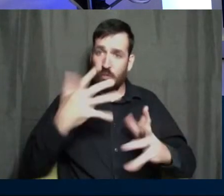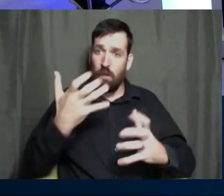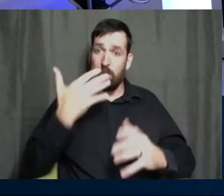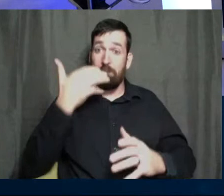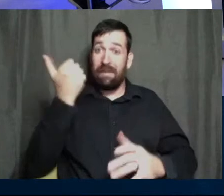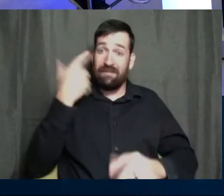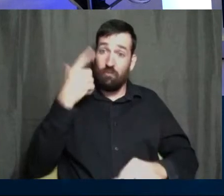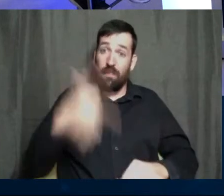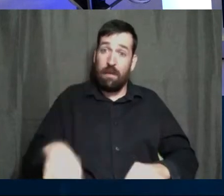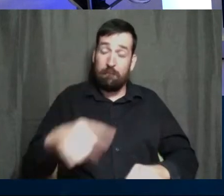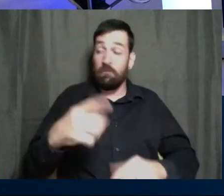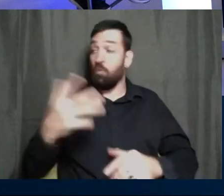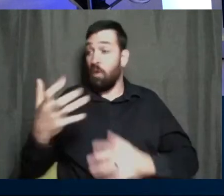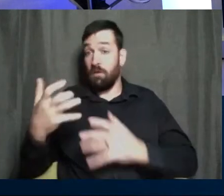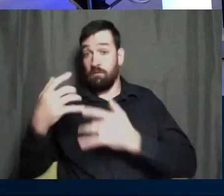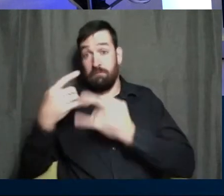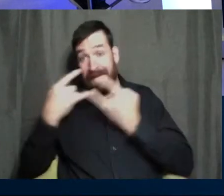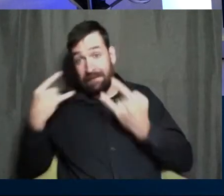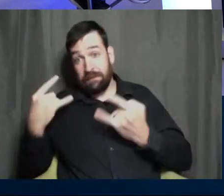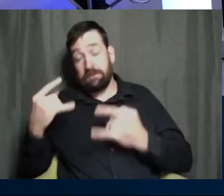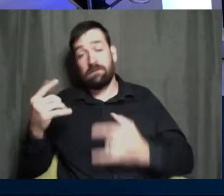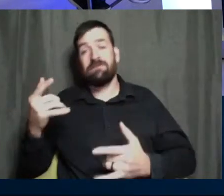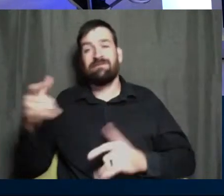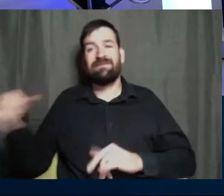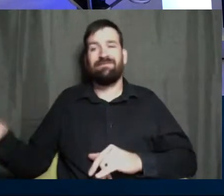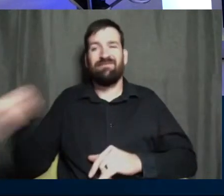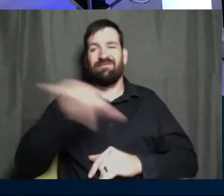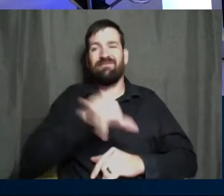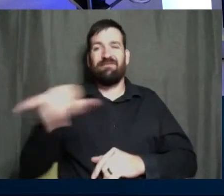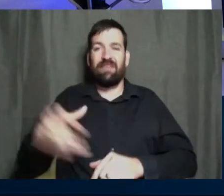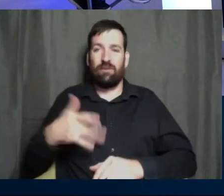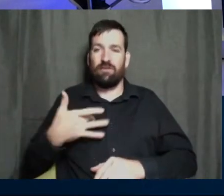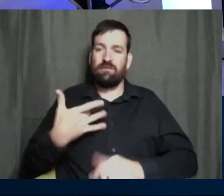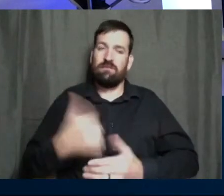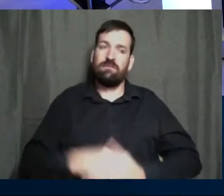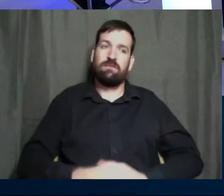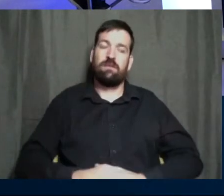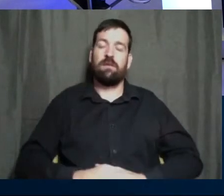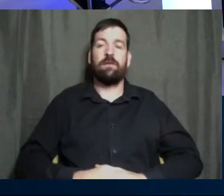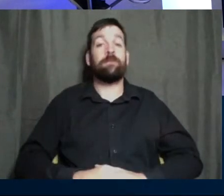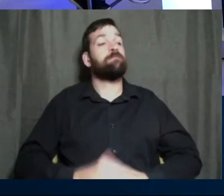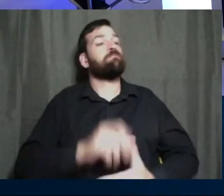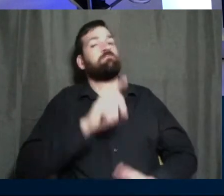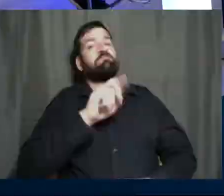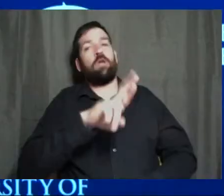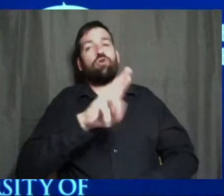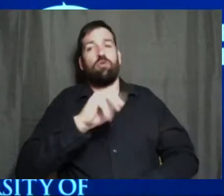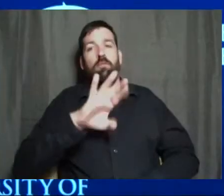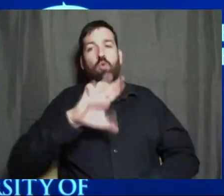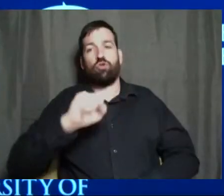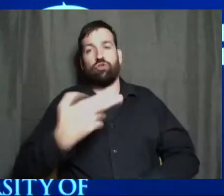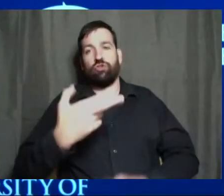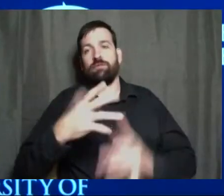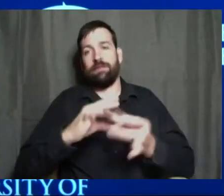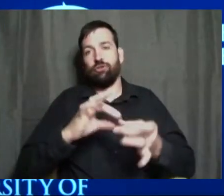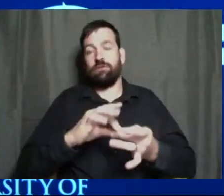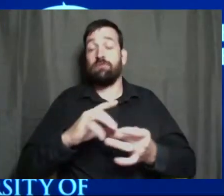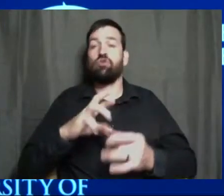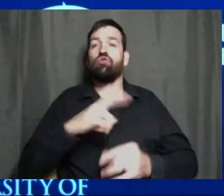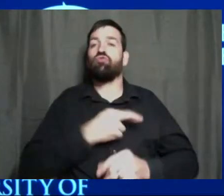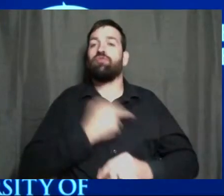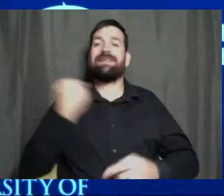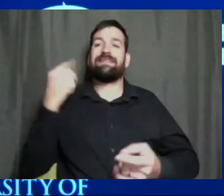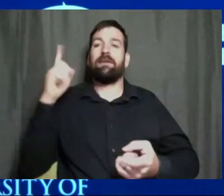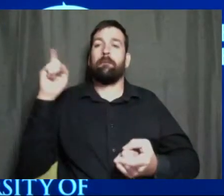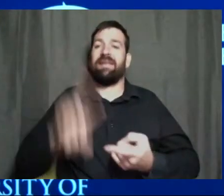kids masks, same feeling, right? Right. Of course. As Dr. Morsch mentioned, it's risk mitigation. So you take